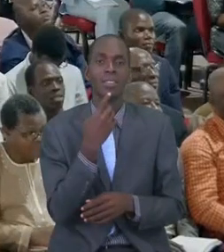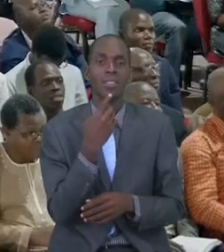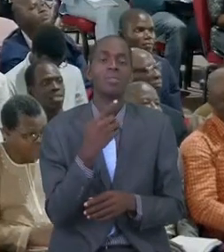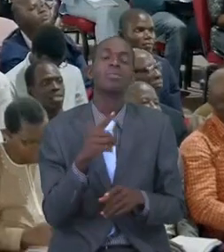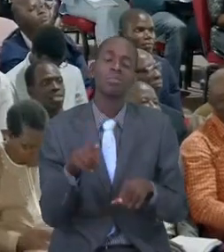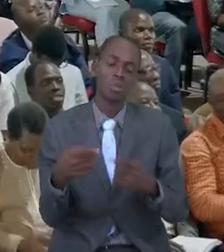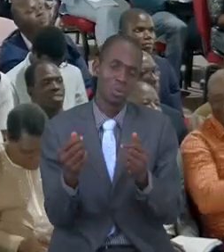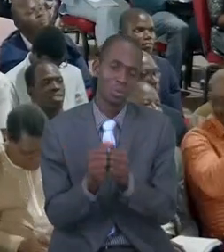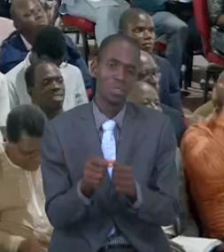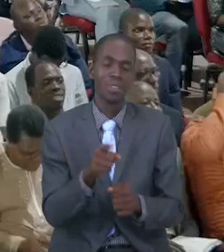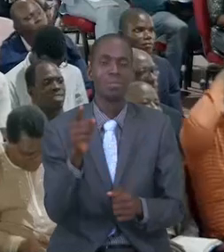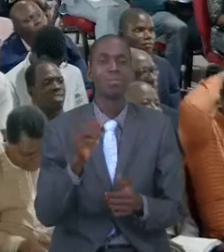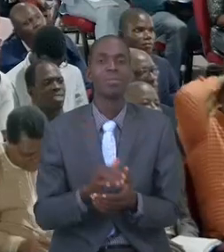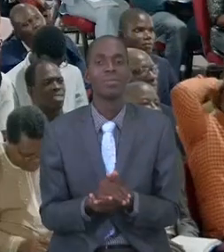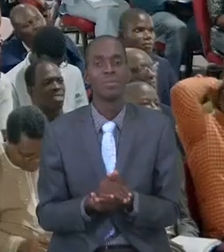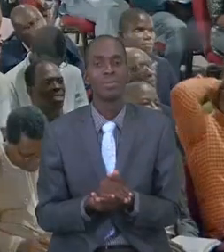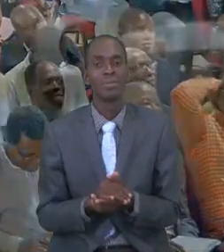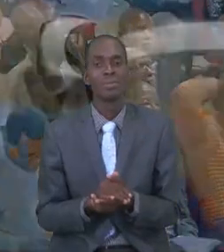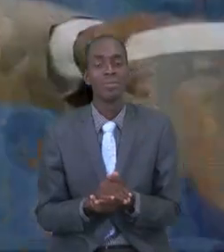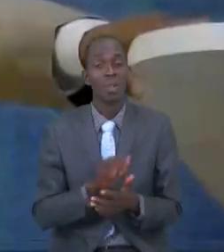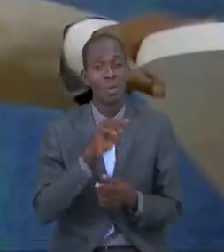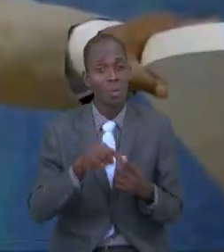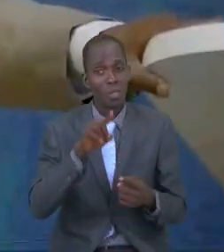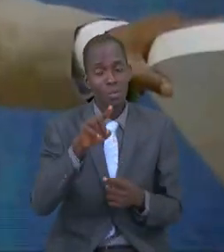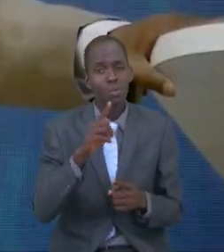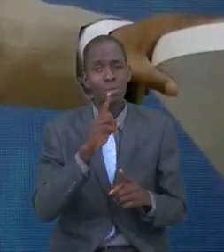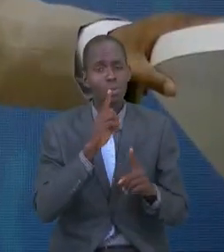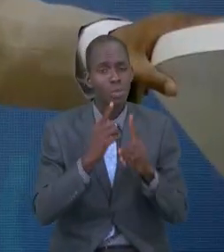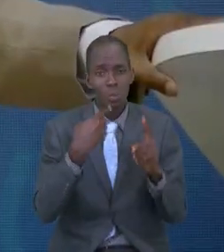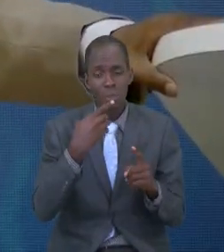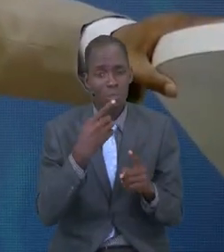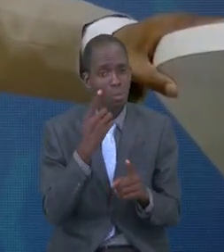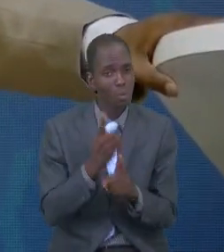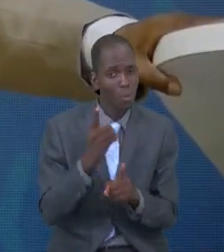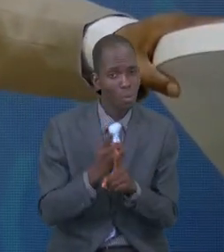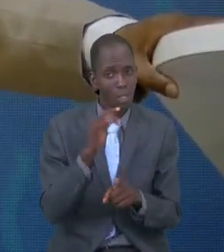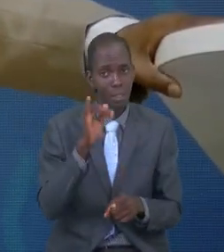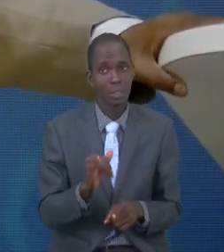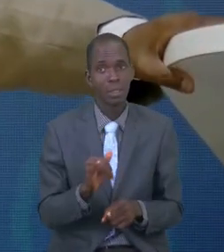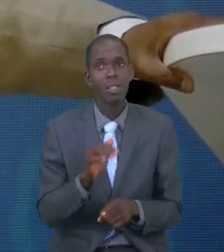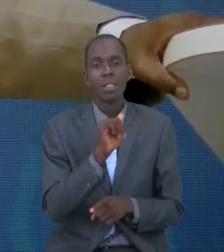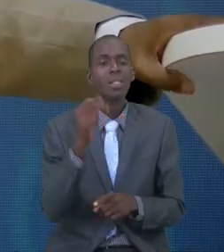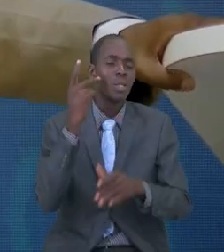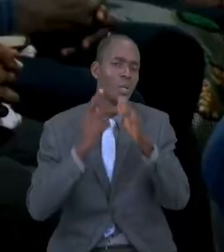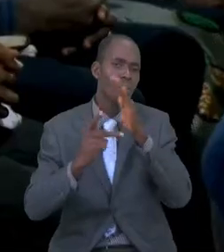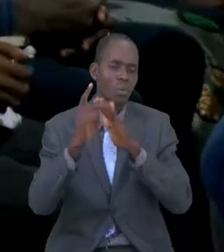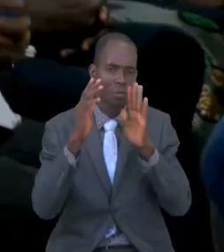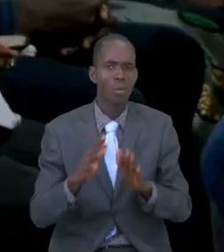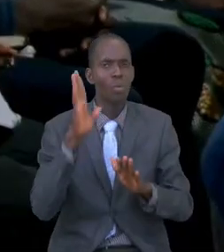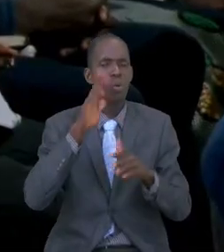them. When you talk right, the prophet will go with you.